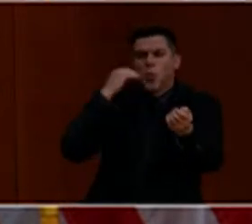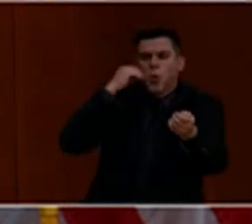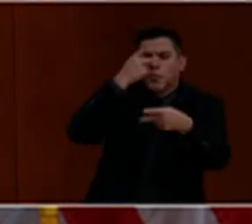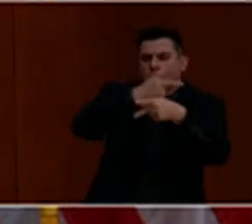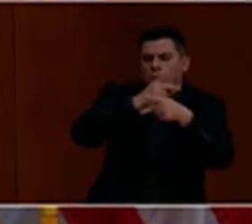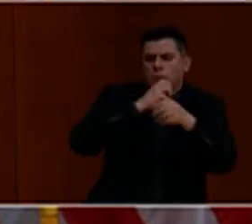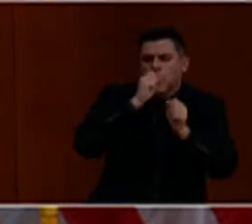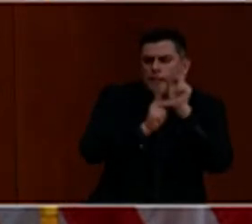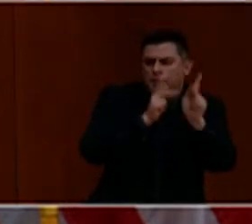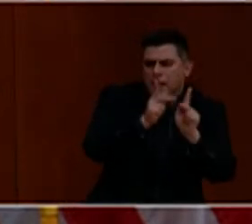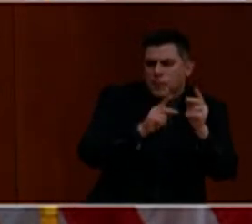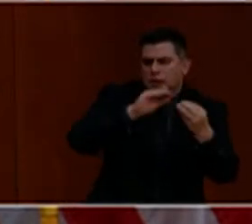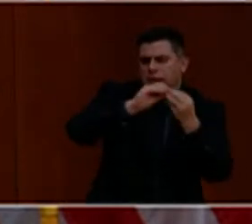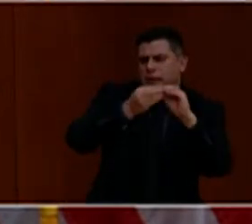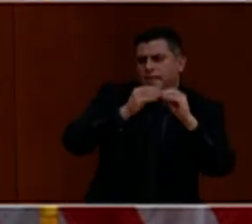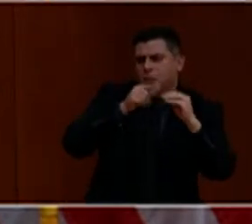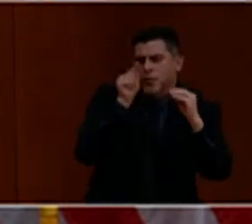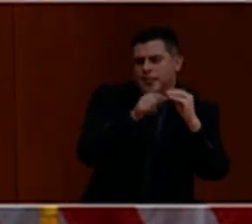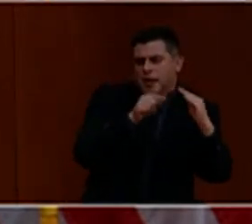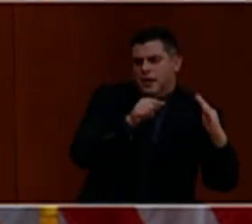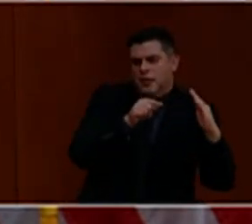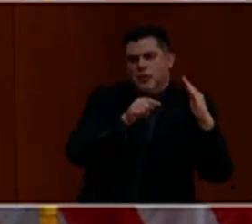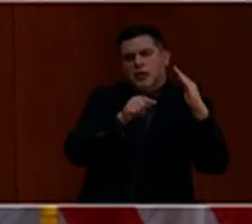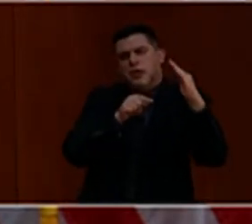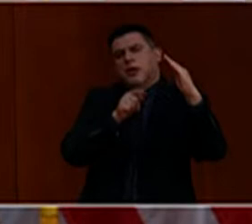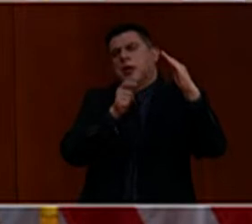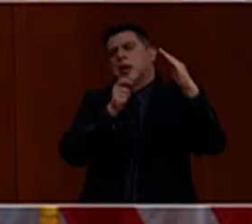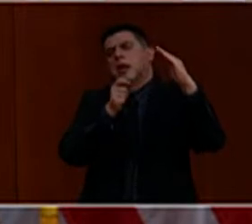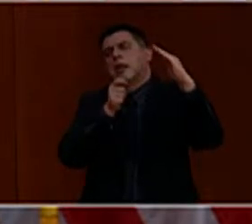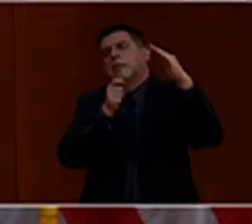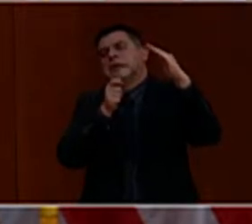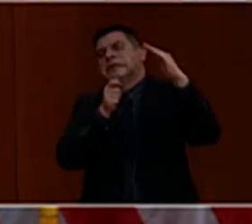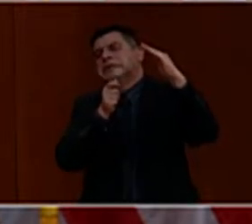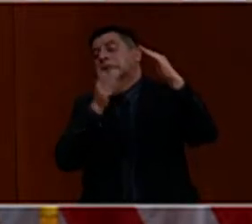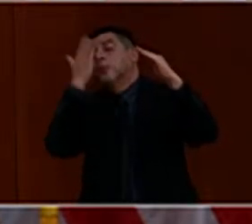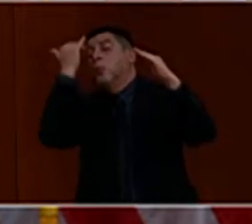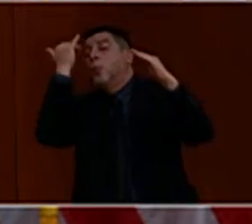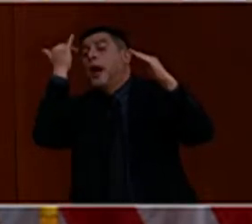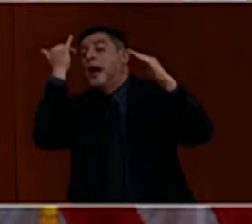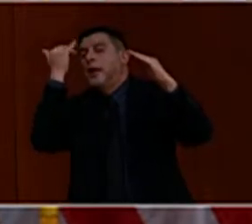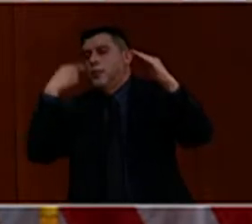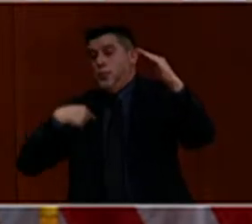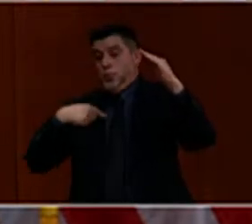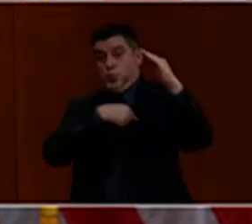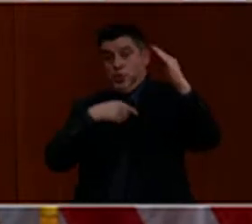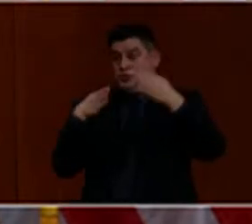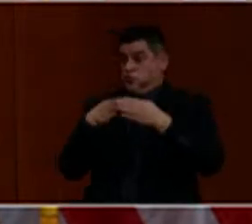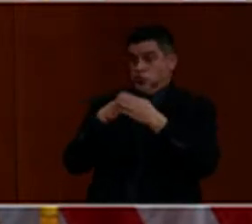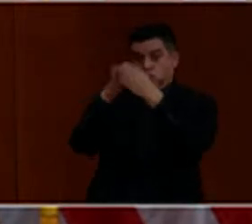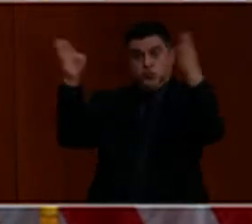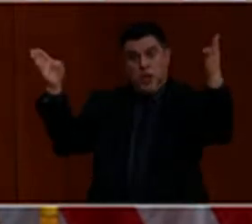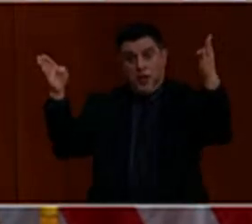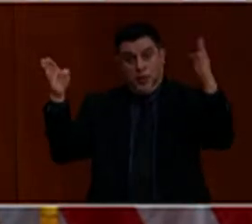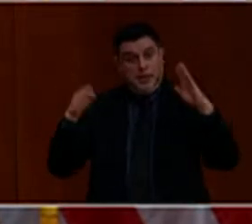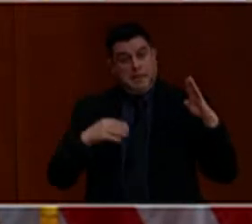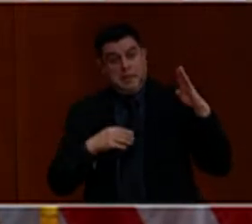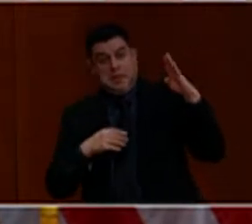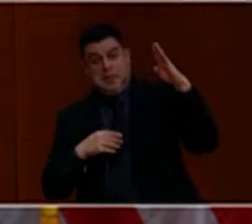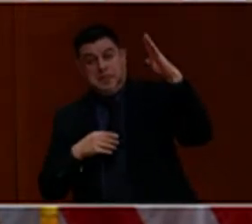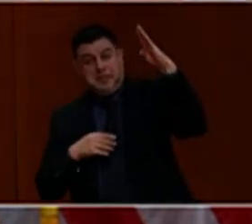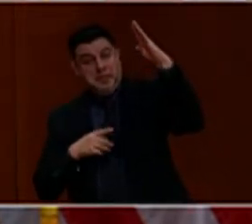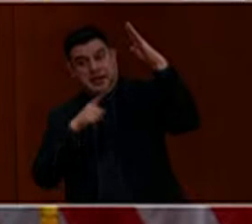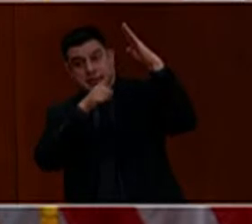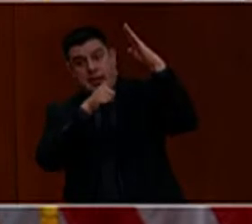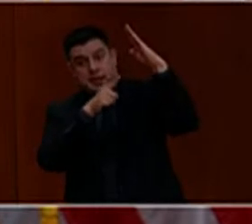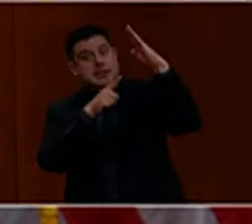April, we peaked on COVID-related deaths for the general public sometime like the second week of April. And those